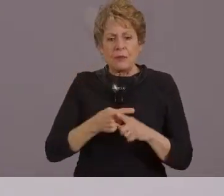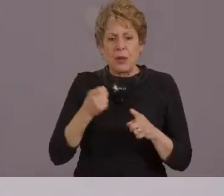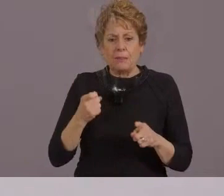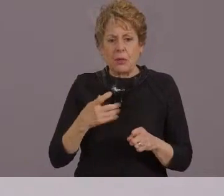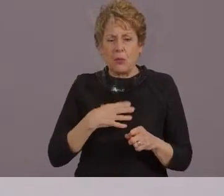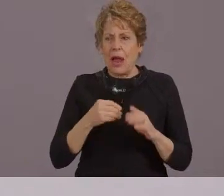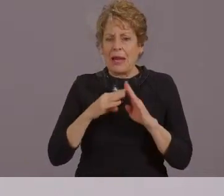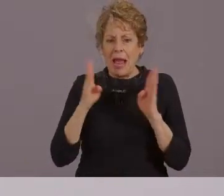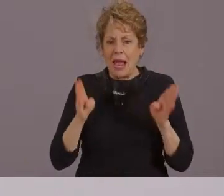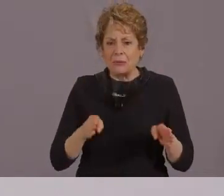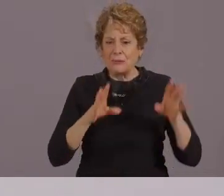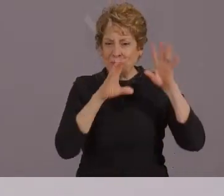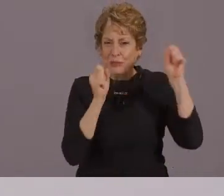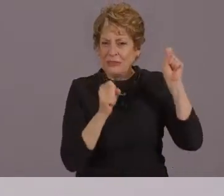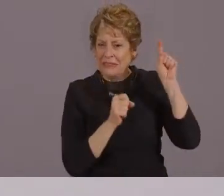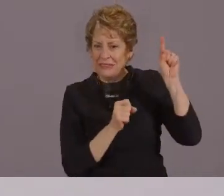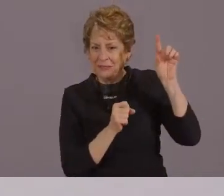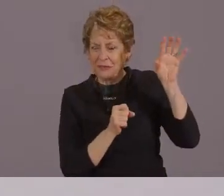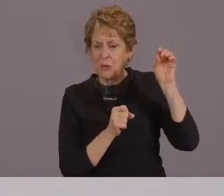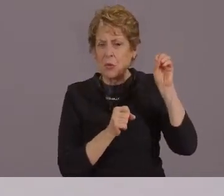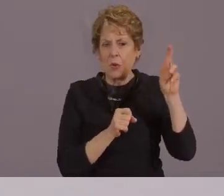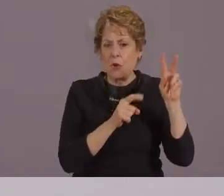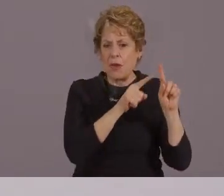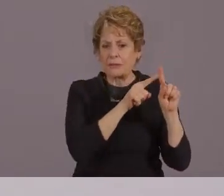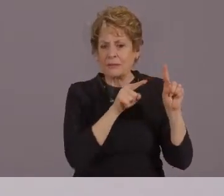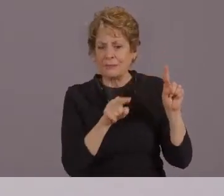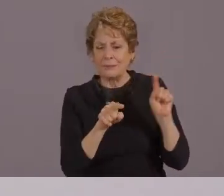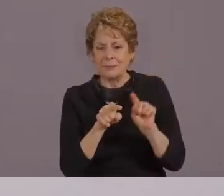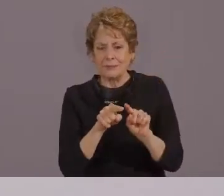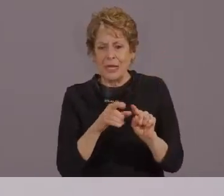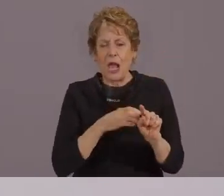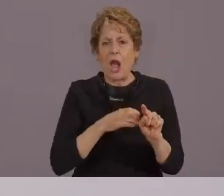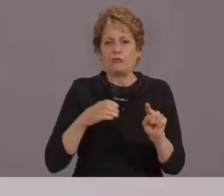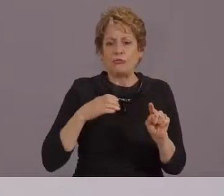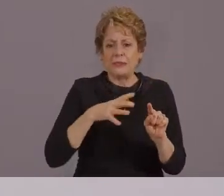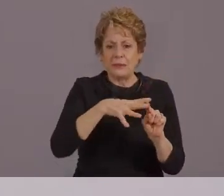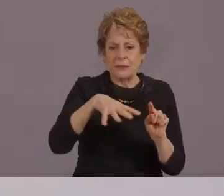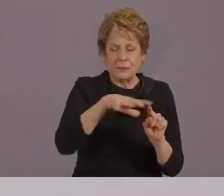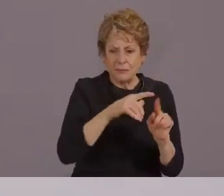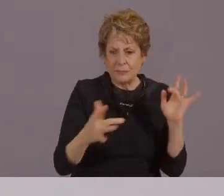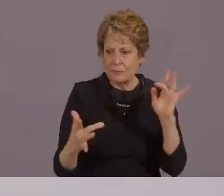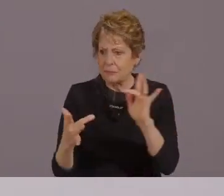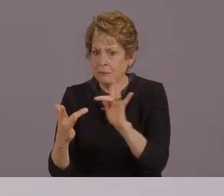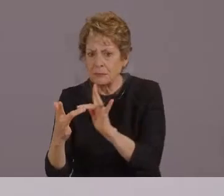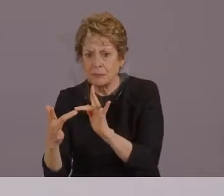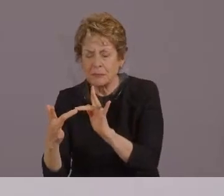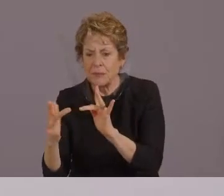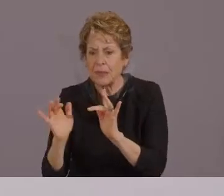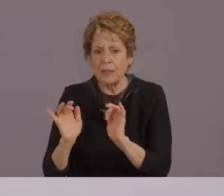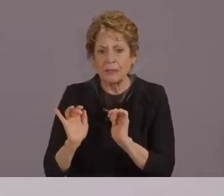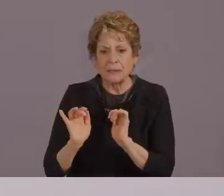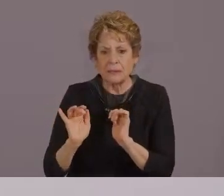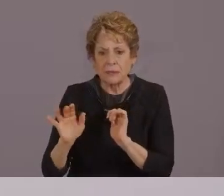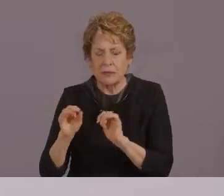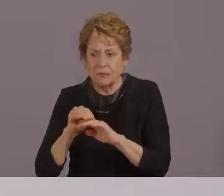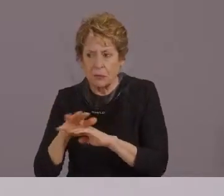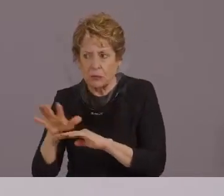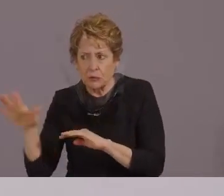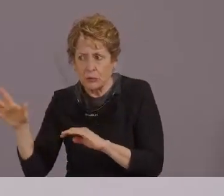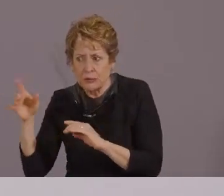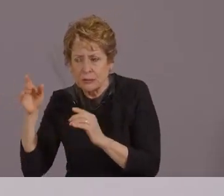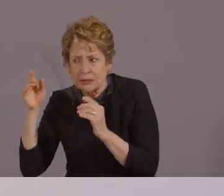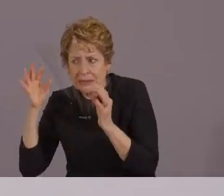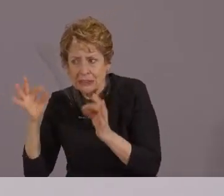any role of your reversal on the decision? No, that did not play a role in the, I did not hear from the White